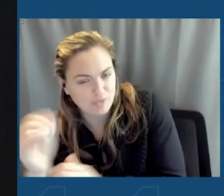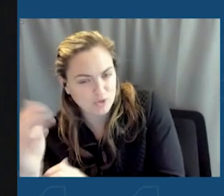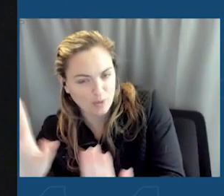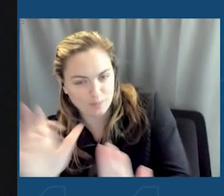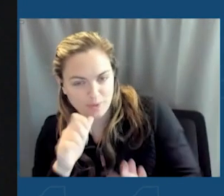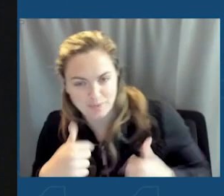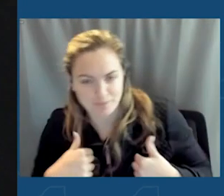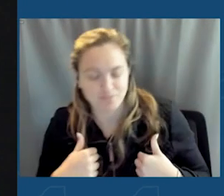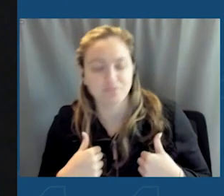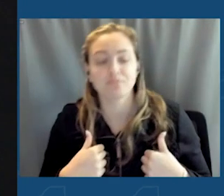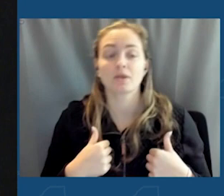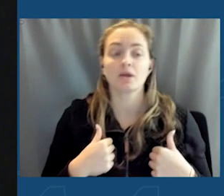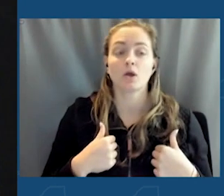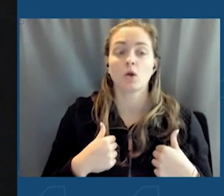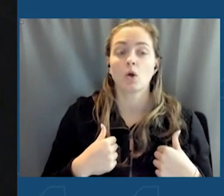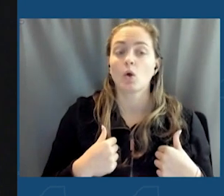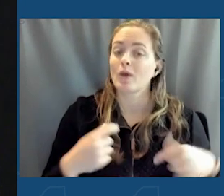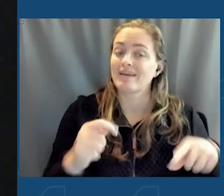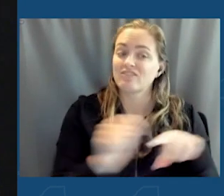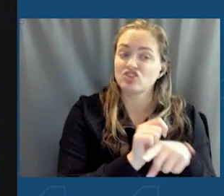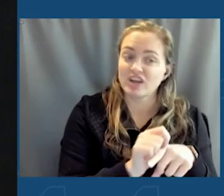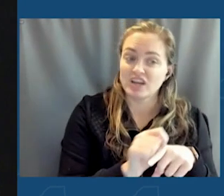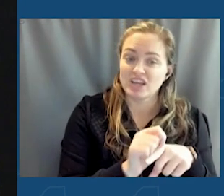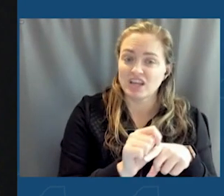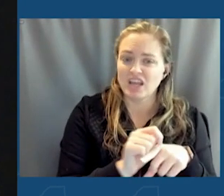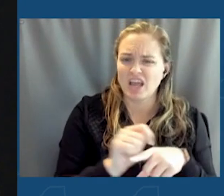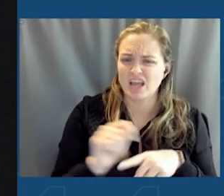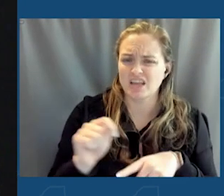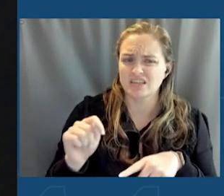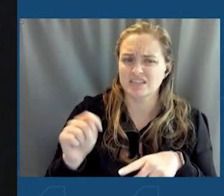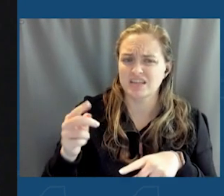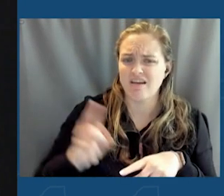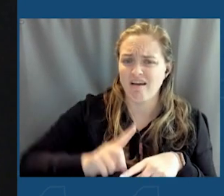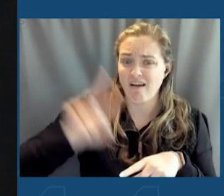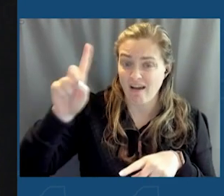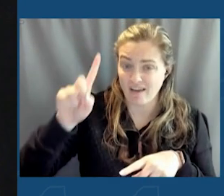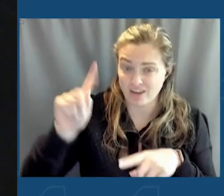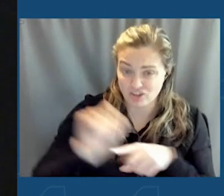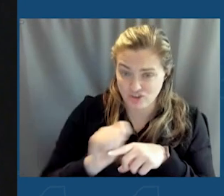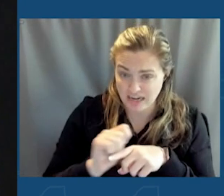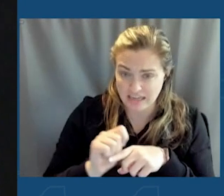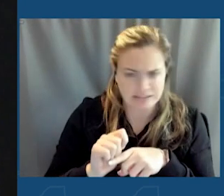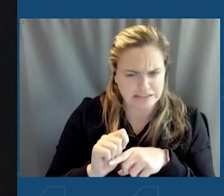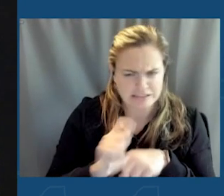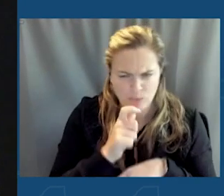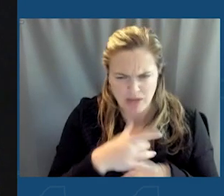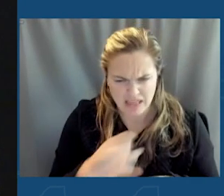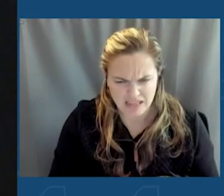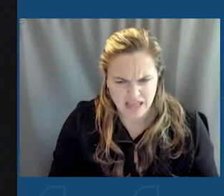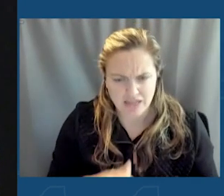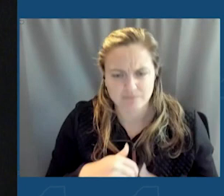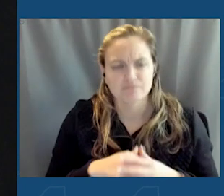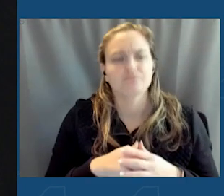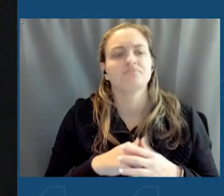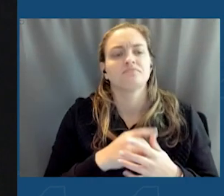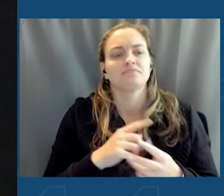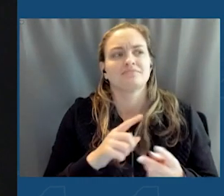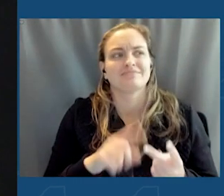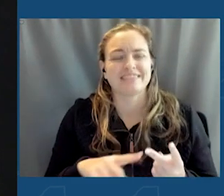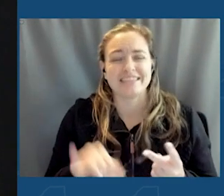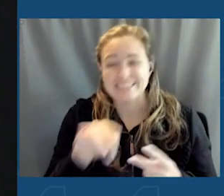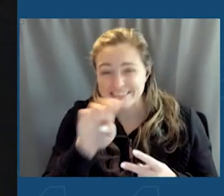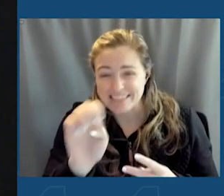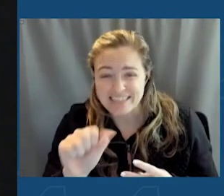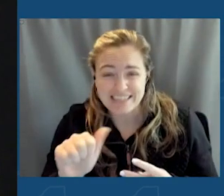in height training. I think I would not like that either. Sea and fire survival, that sounds a little scary. I don't know if I want to